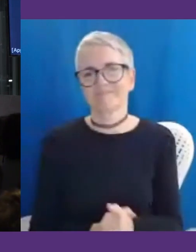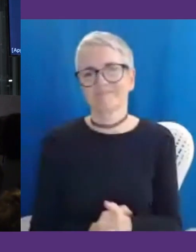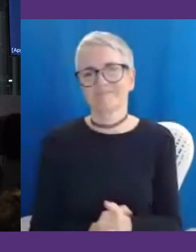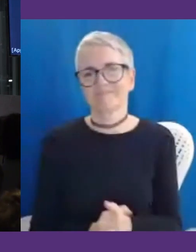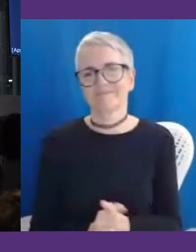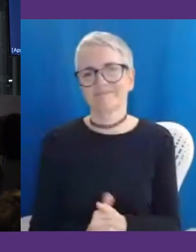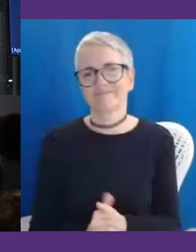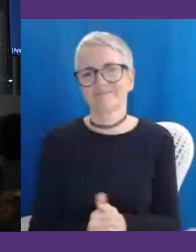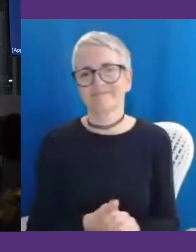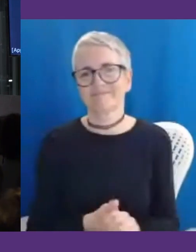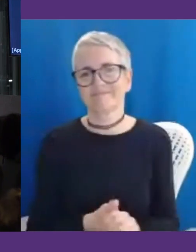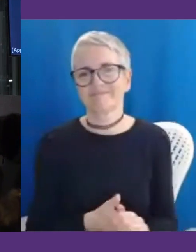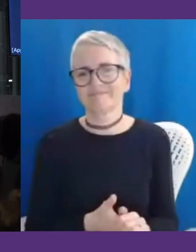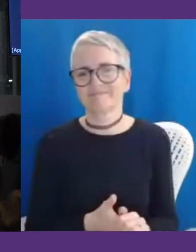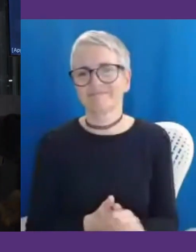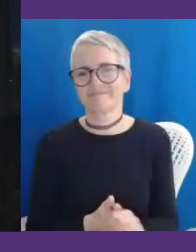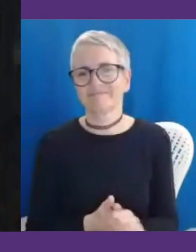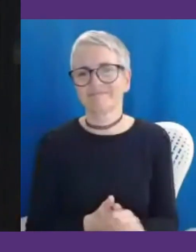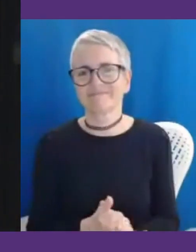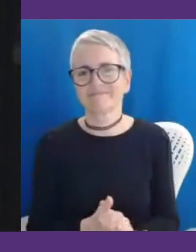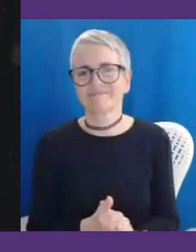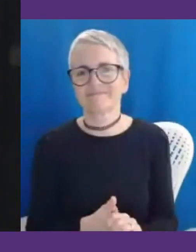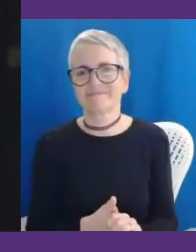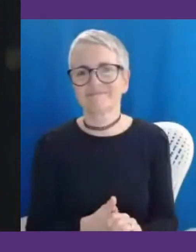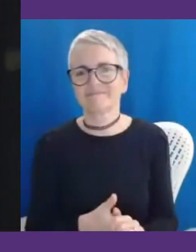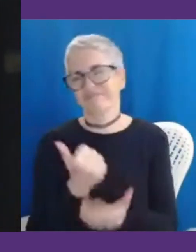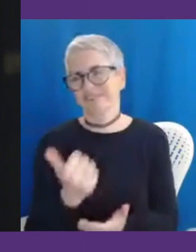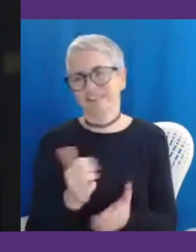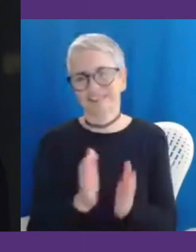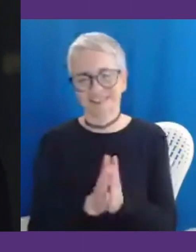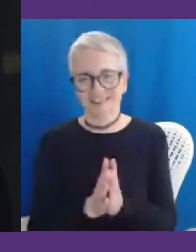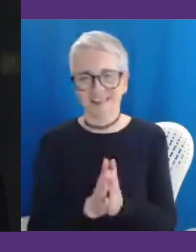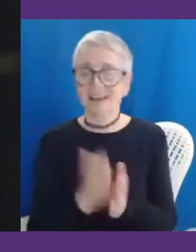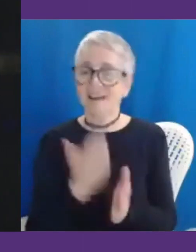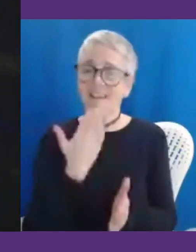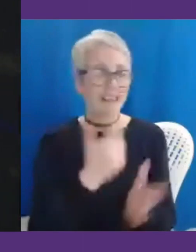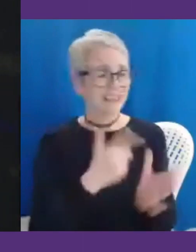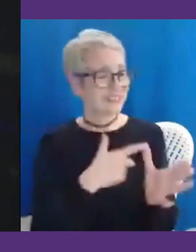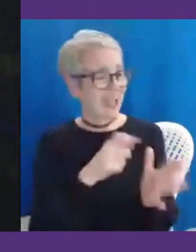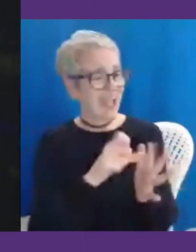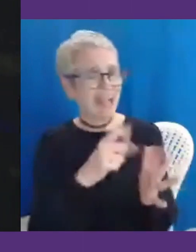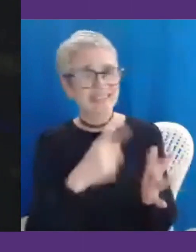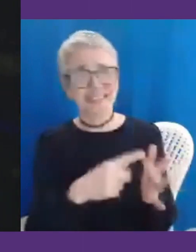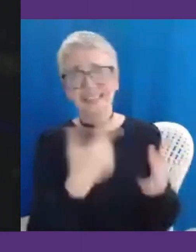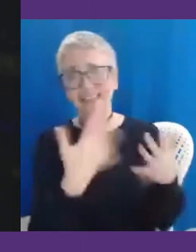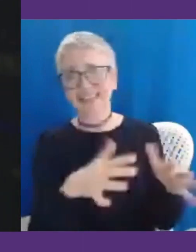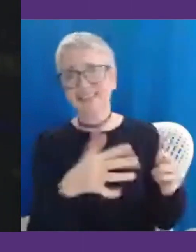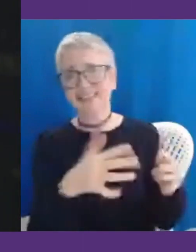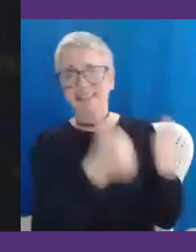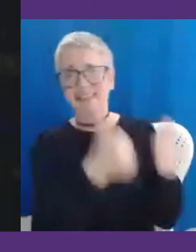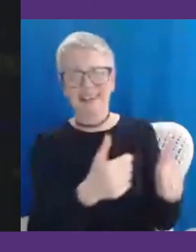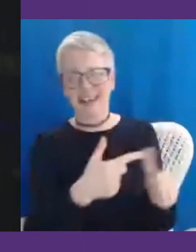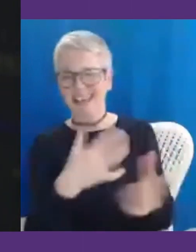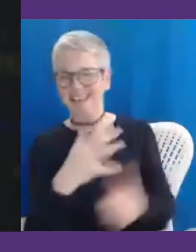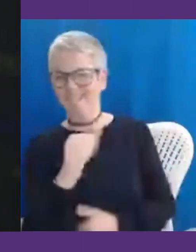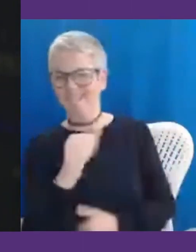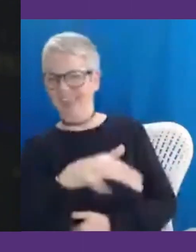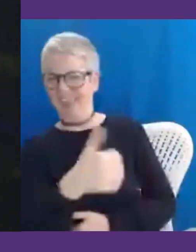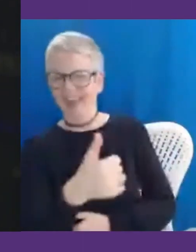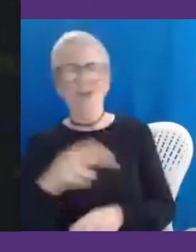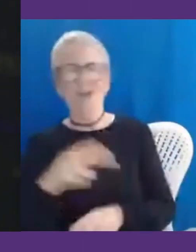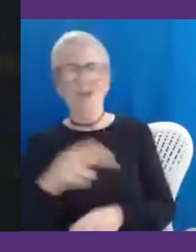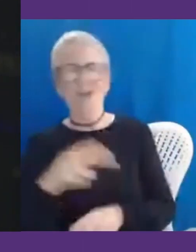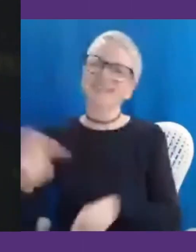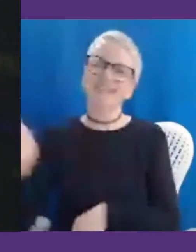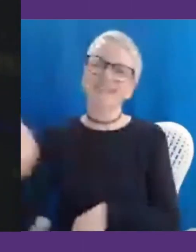Great, thank you very much. Addy, that was fantastic. Thank you, Addy's here. Francesca's not, sadly, but you can see she's really